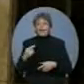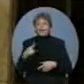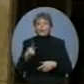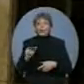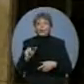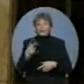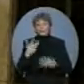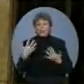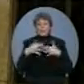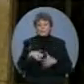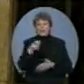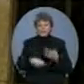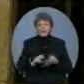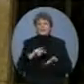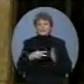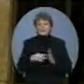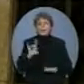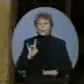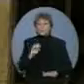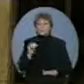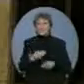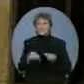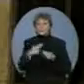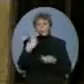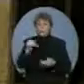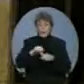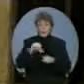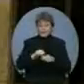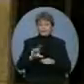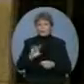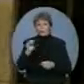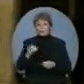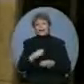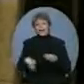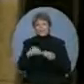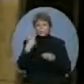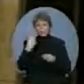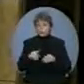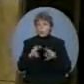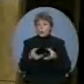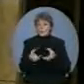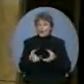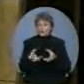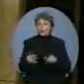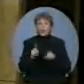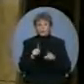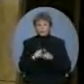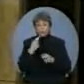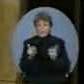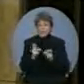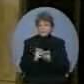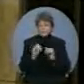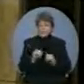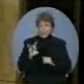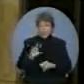gasoline, 8% more for home heating, 8% more for electricity. Now, this might not bother them, but it is going to hit the bottom